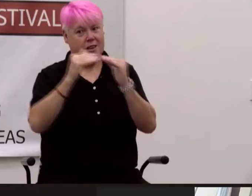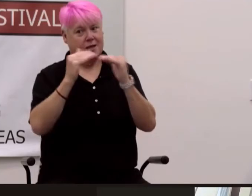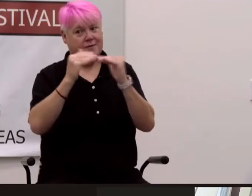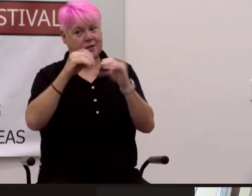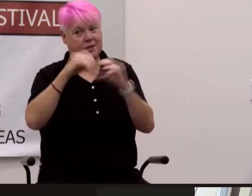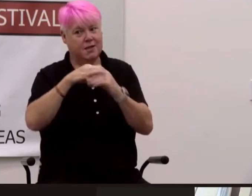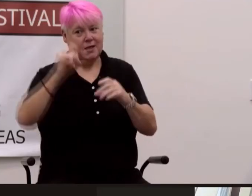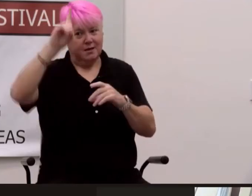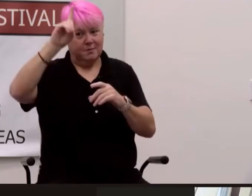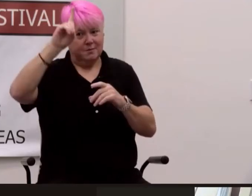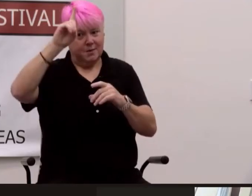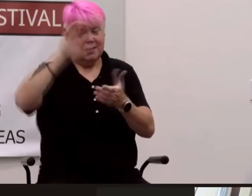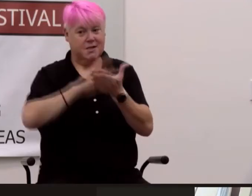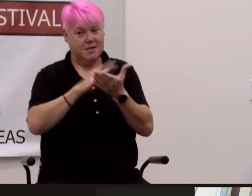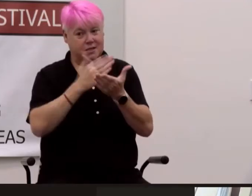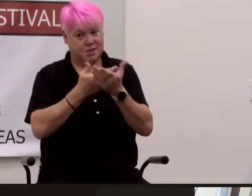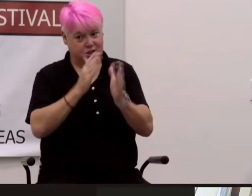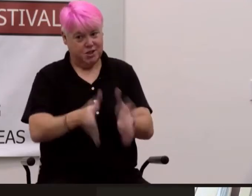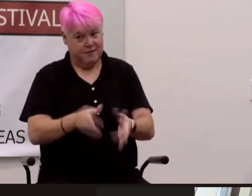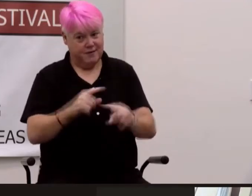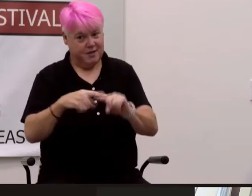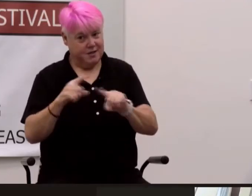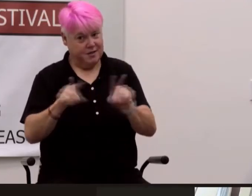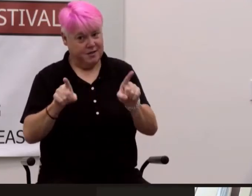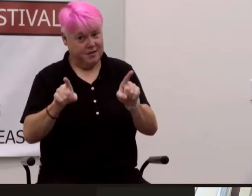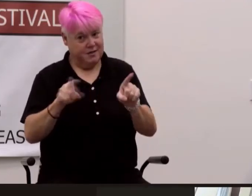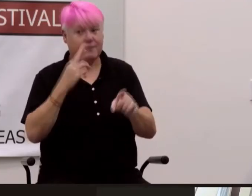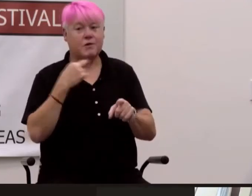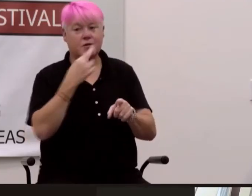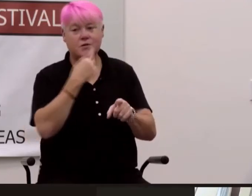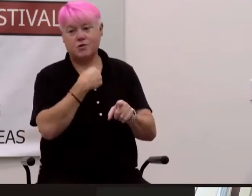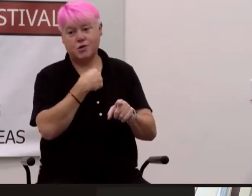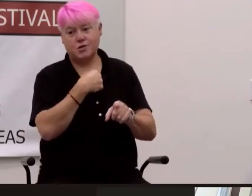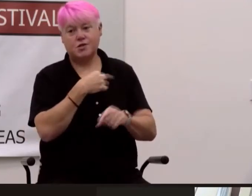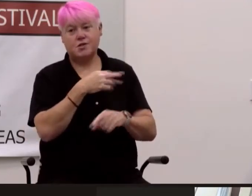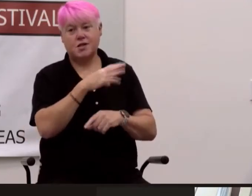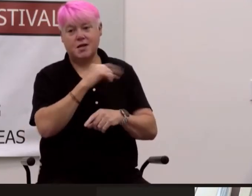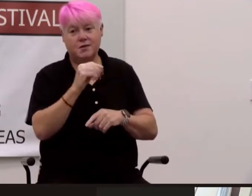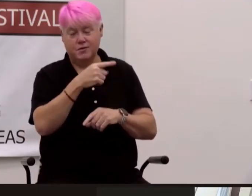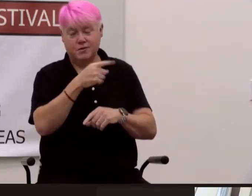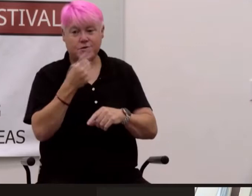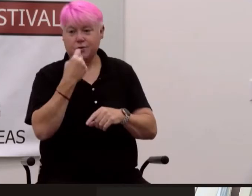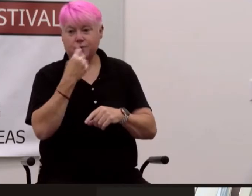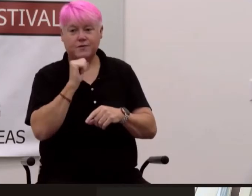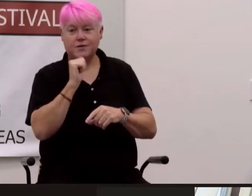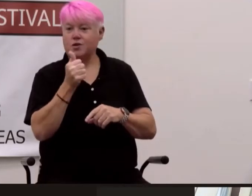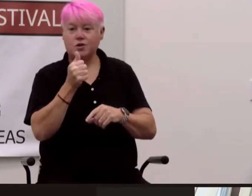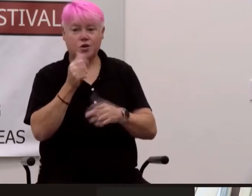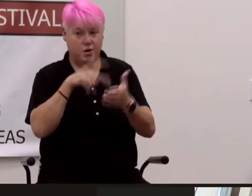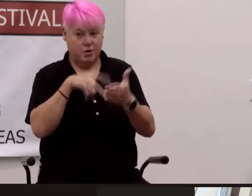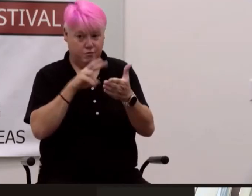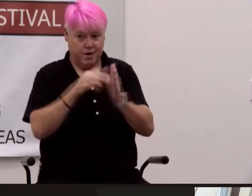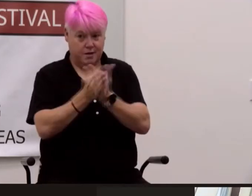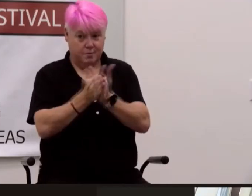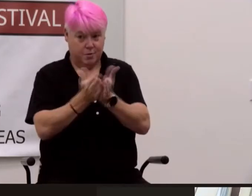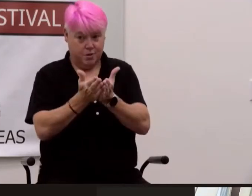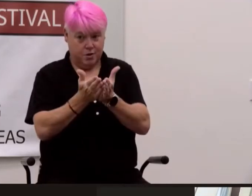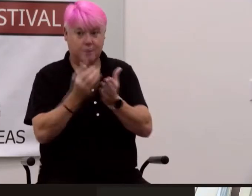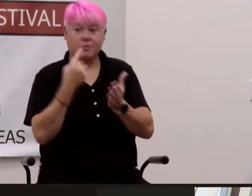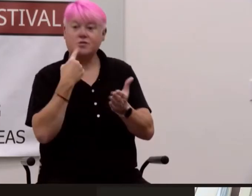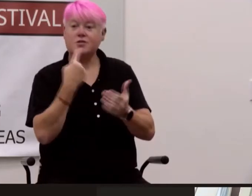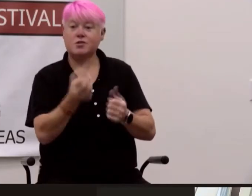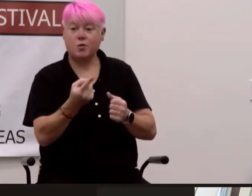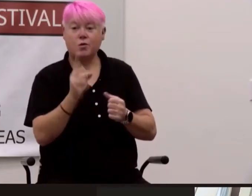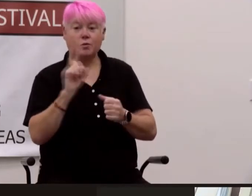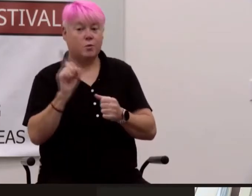as an executive chef at various places. And for those who haven't read the book, he was told where he was from